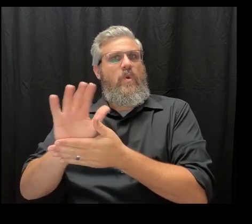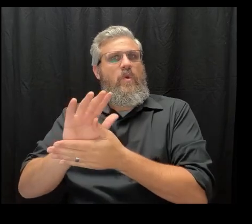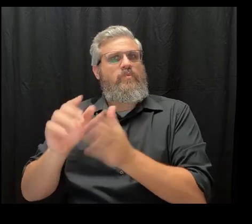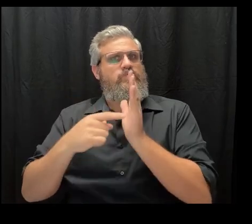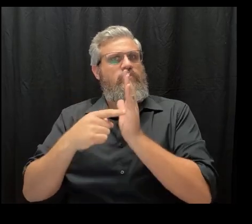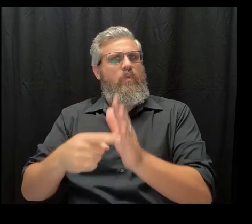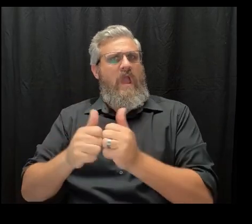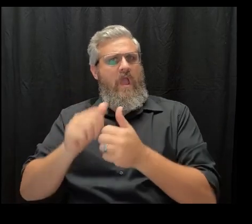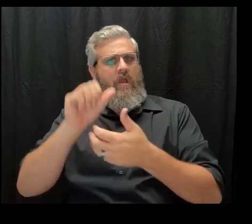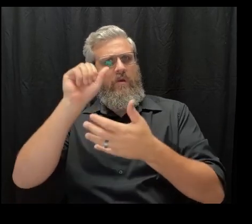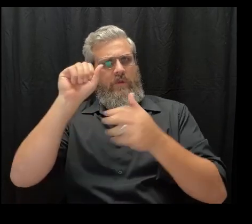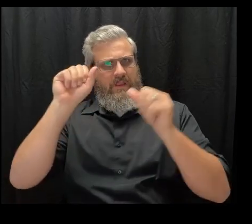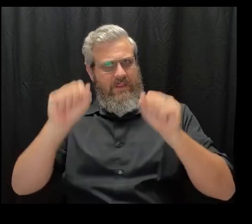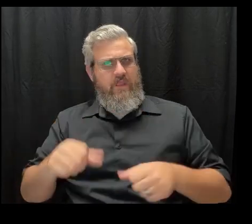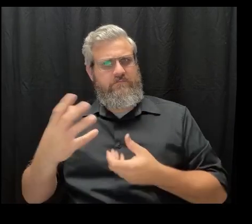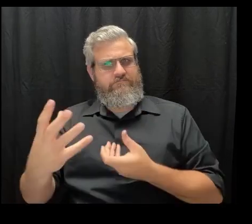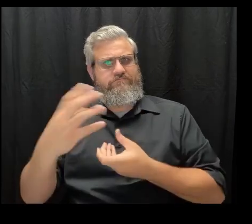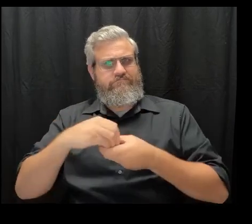engagement.